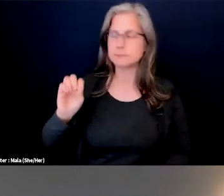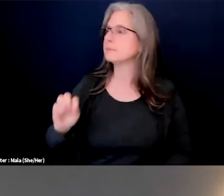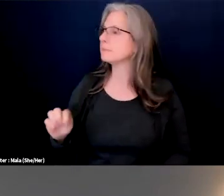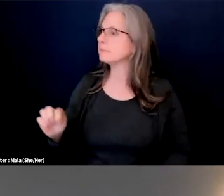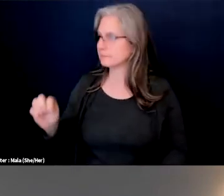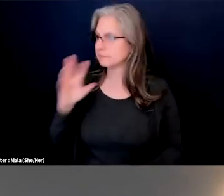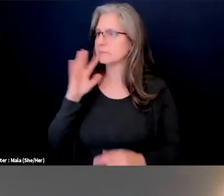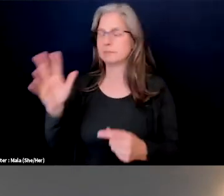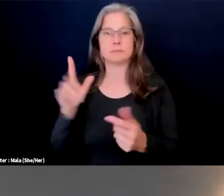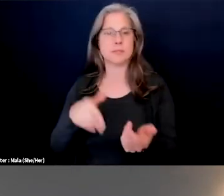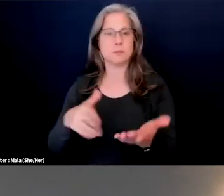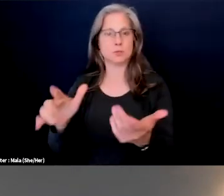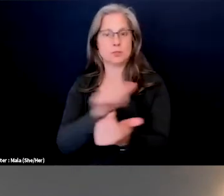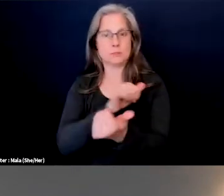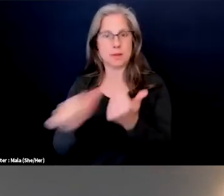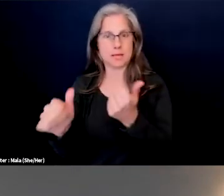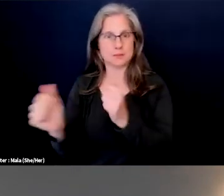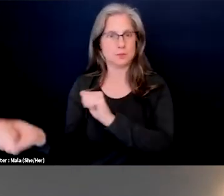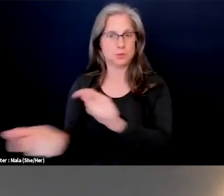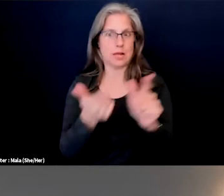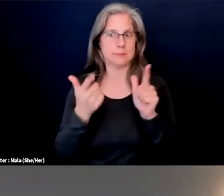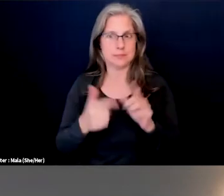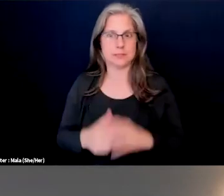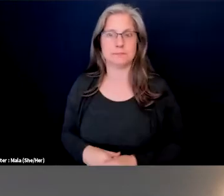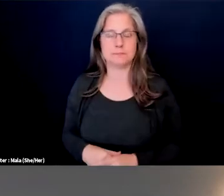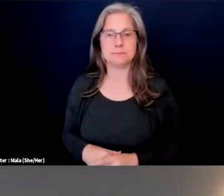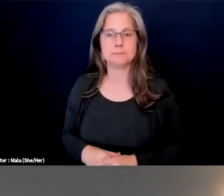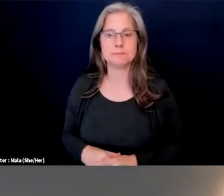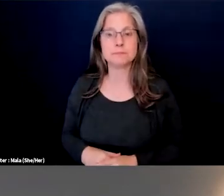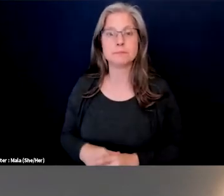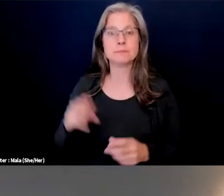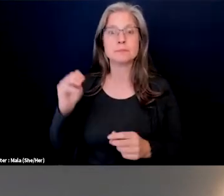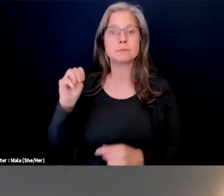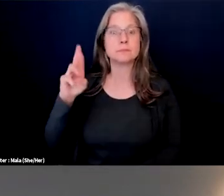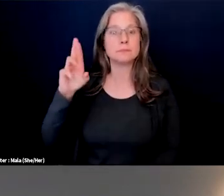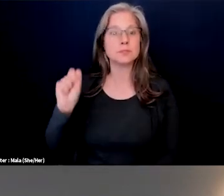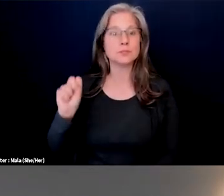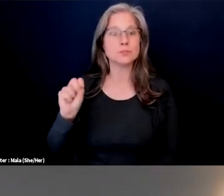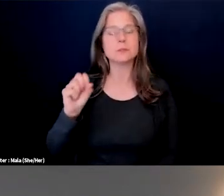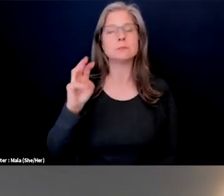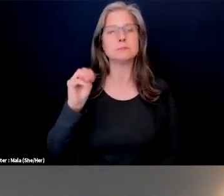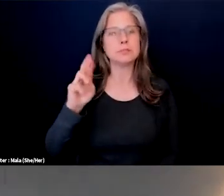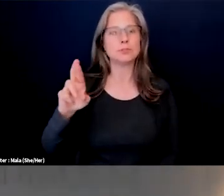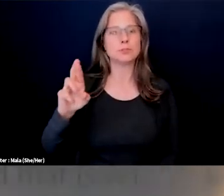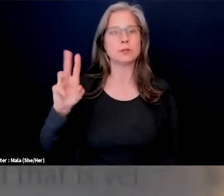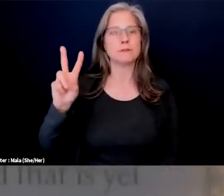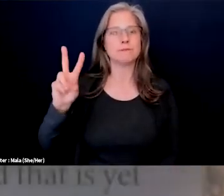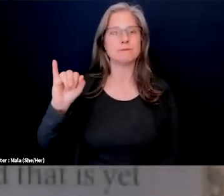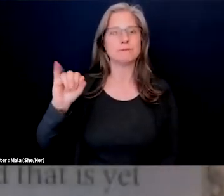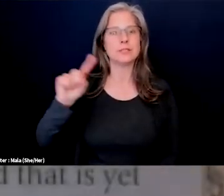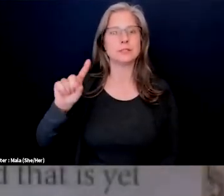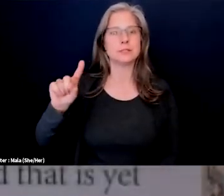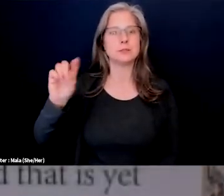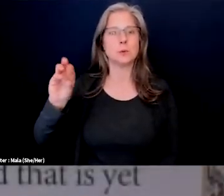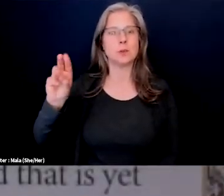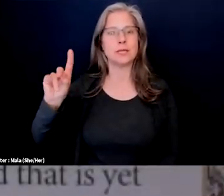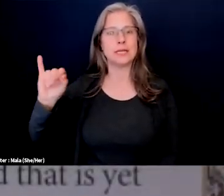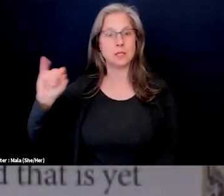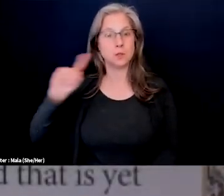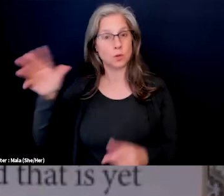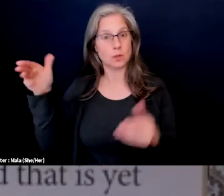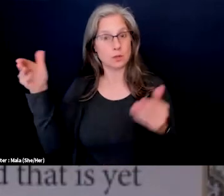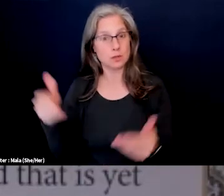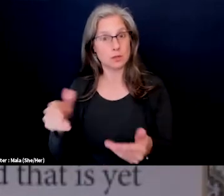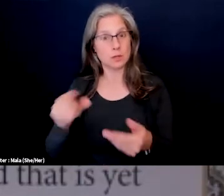The motion passes unanimously. Mr. Vizzolini, I believe that you will be also introducing us to